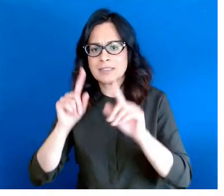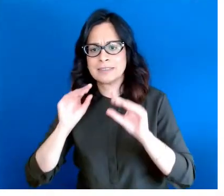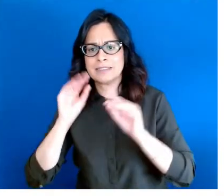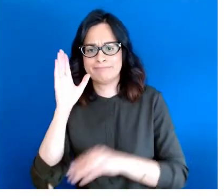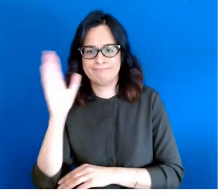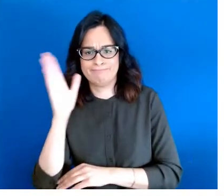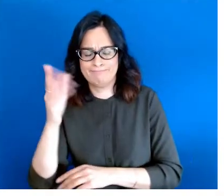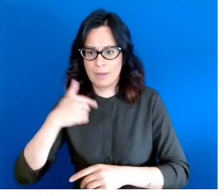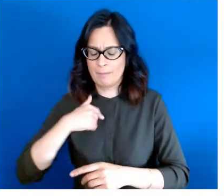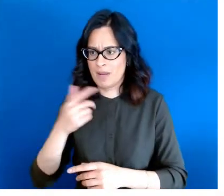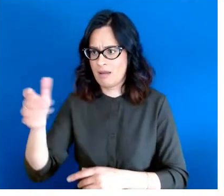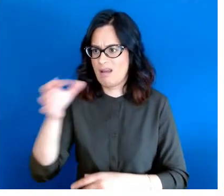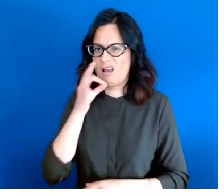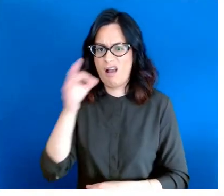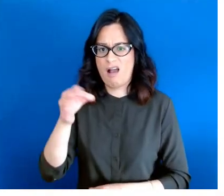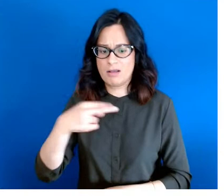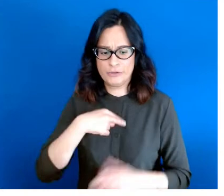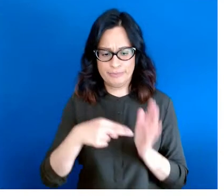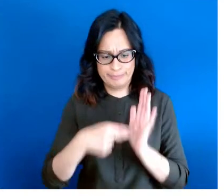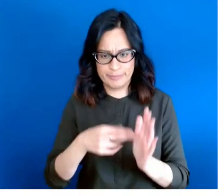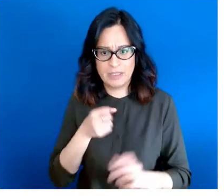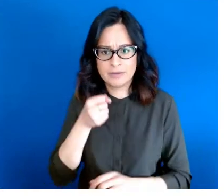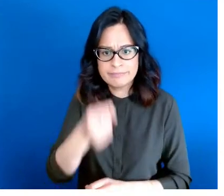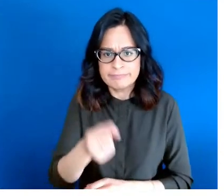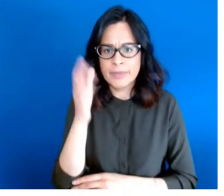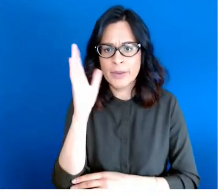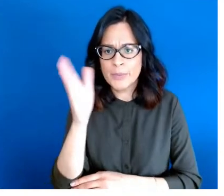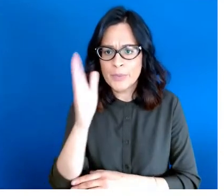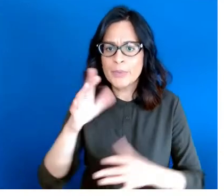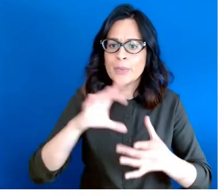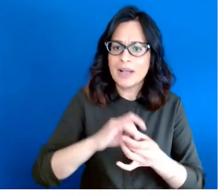you about allergic rhinitis and seasonal allergy.